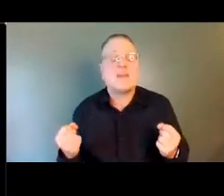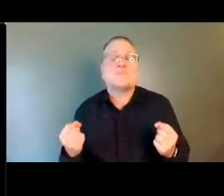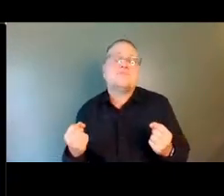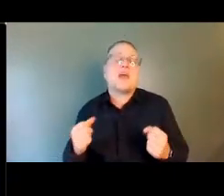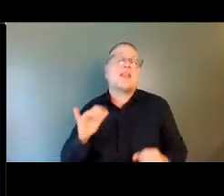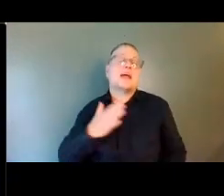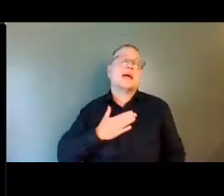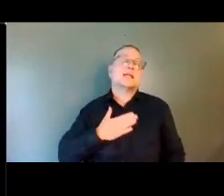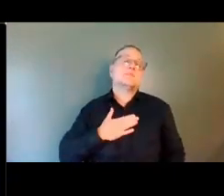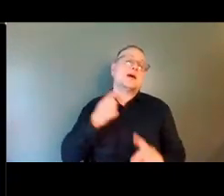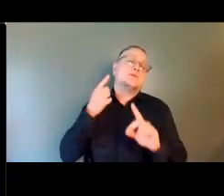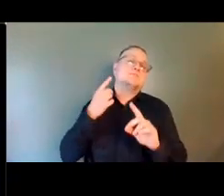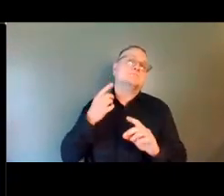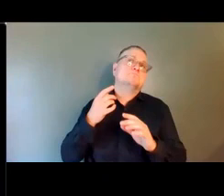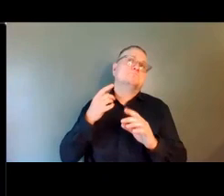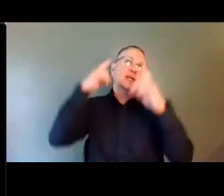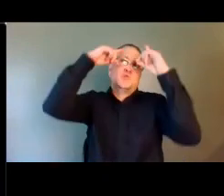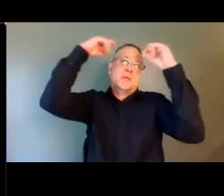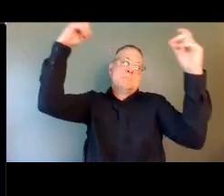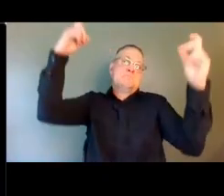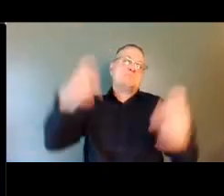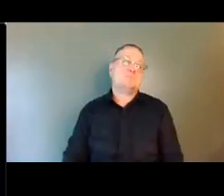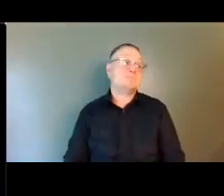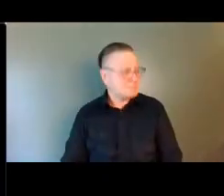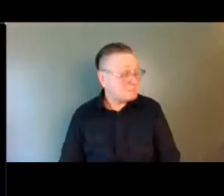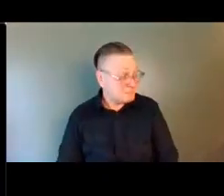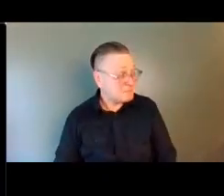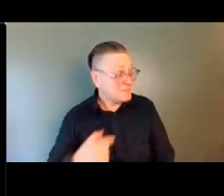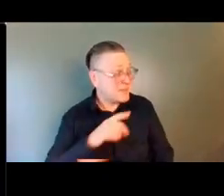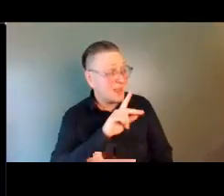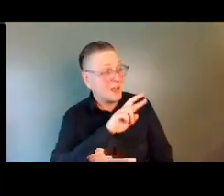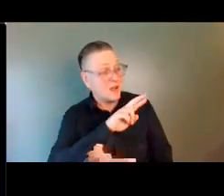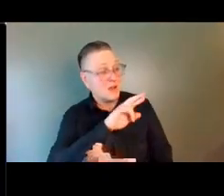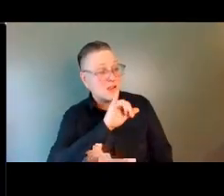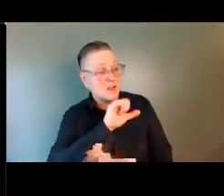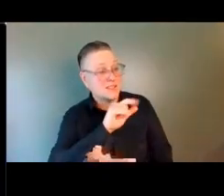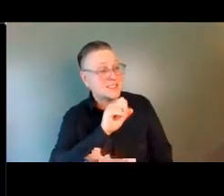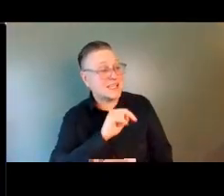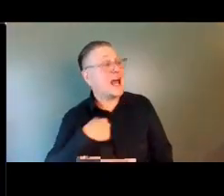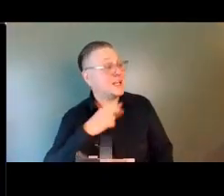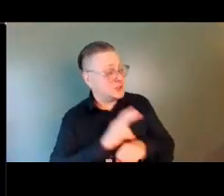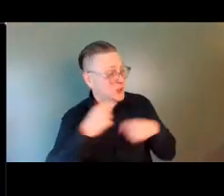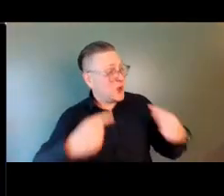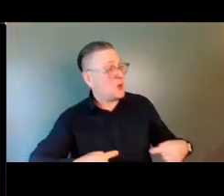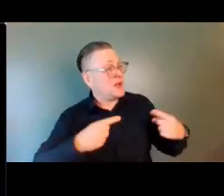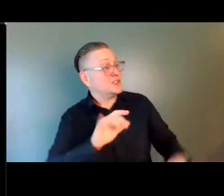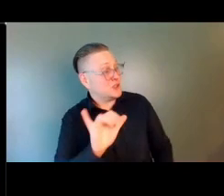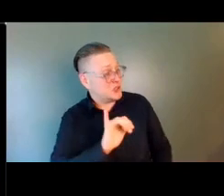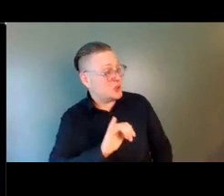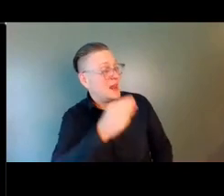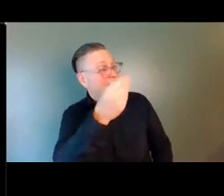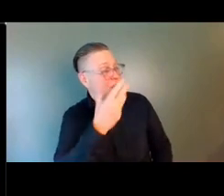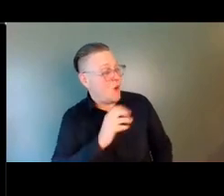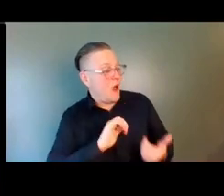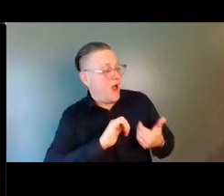dream. All right, Linda, as a fellow chair user, you let me know how I can help you fulfill that dream, because I am